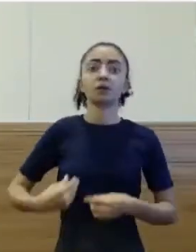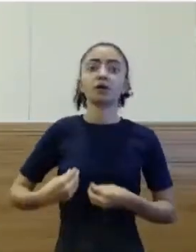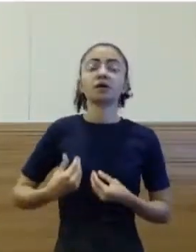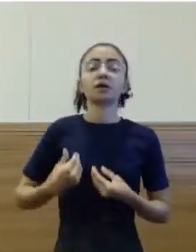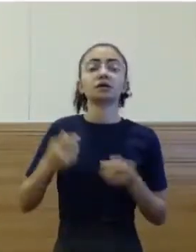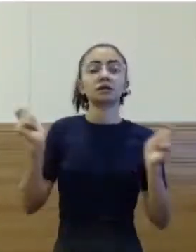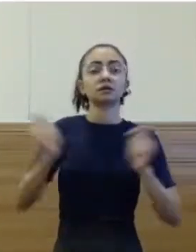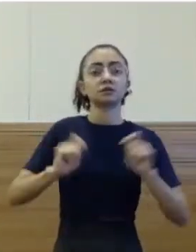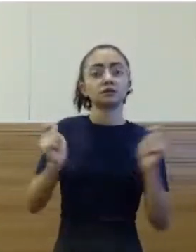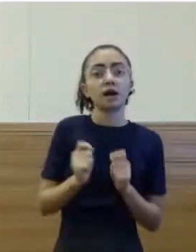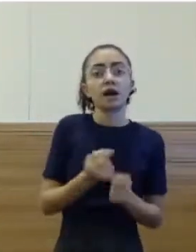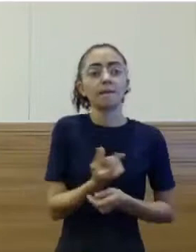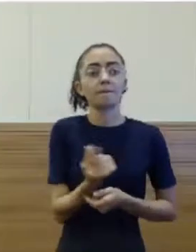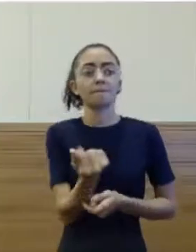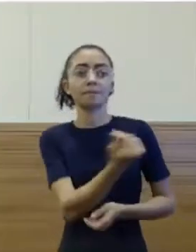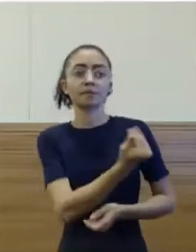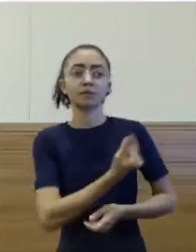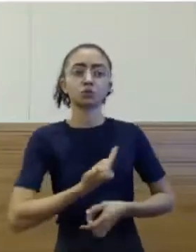help